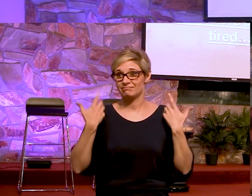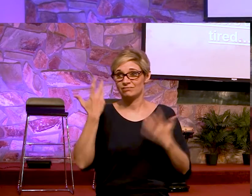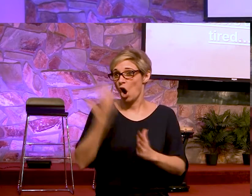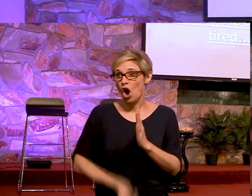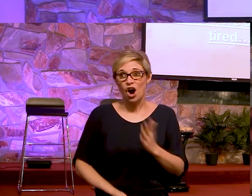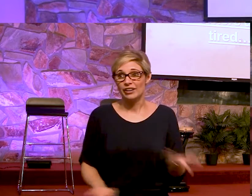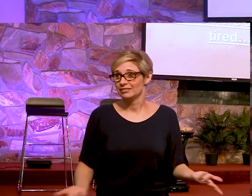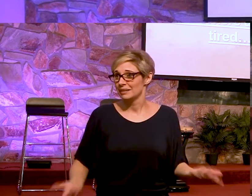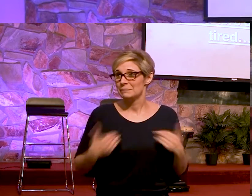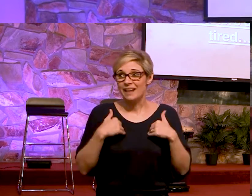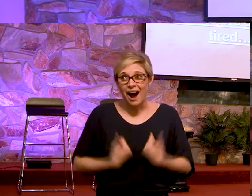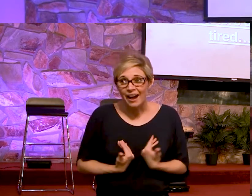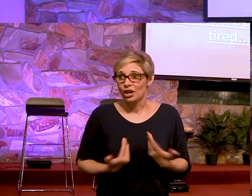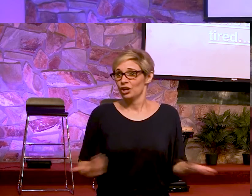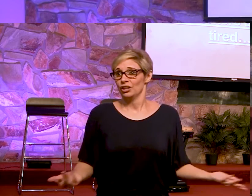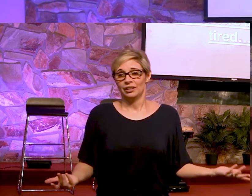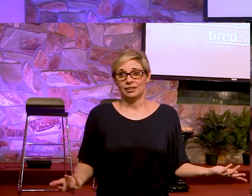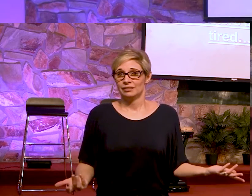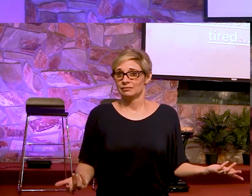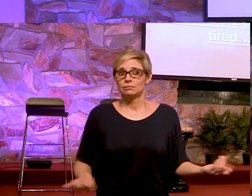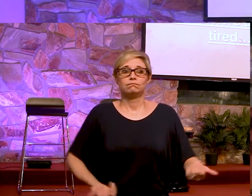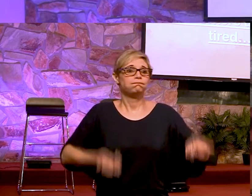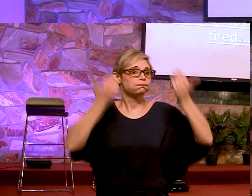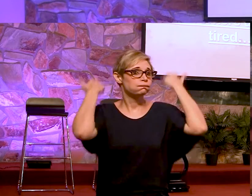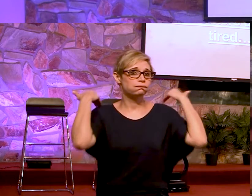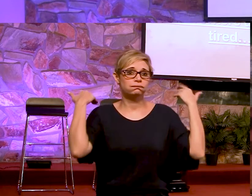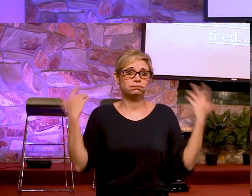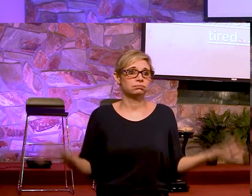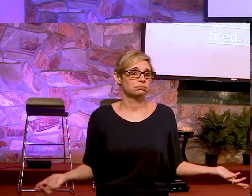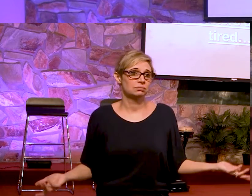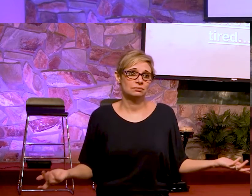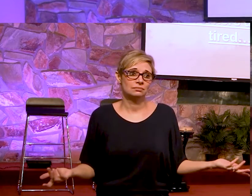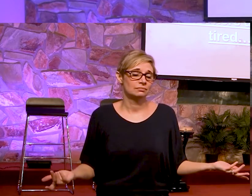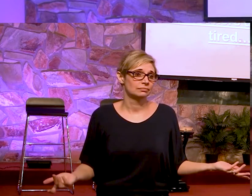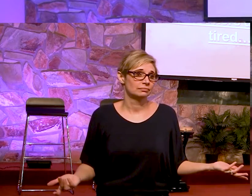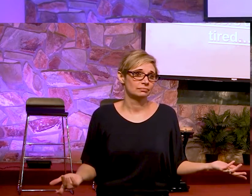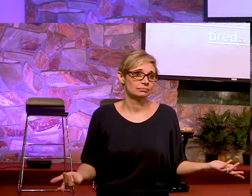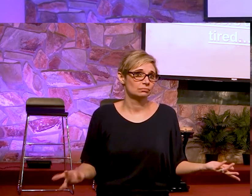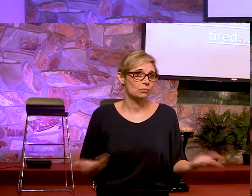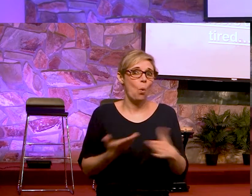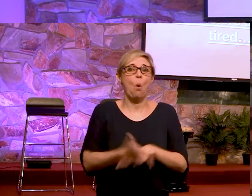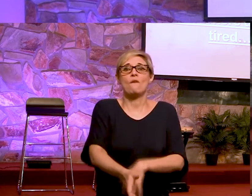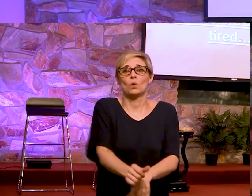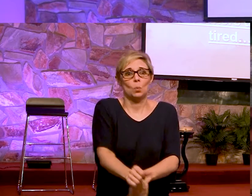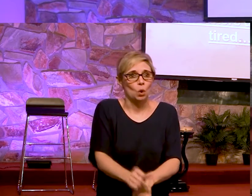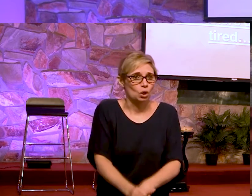we're tired, we're overwhelmed. We're overworked.